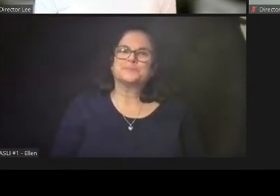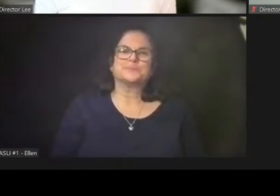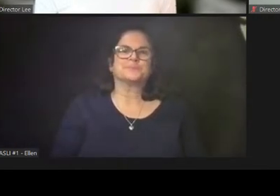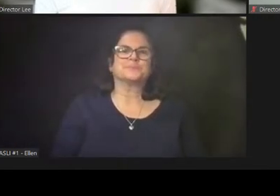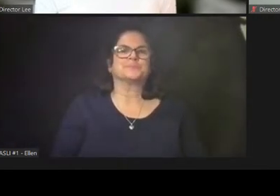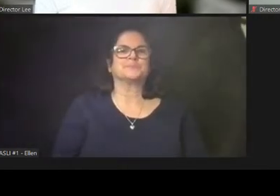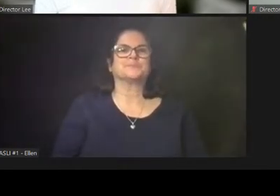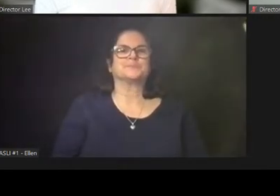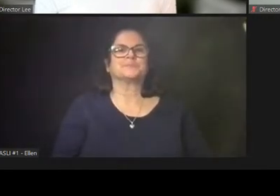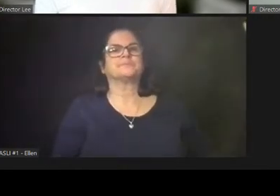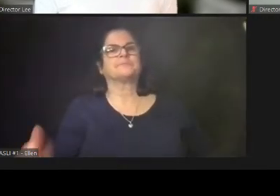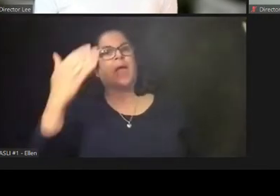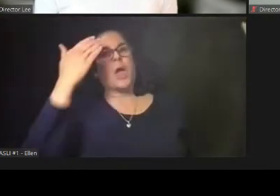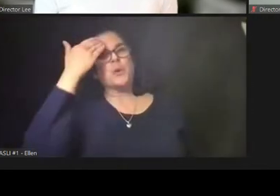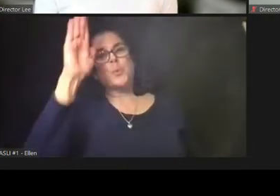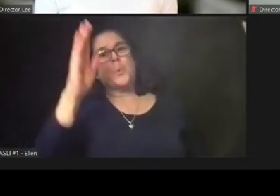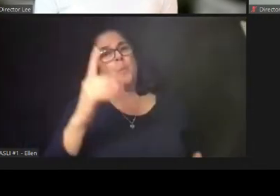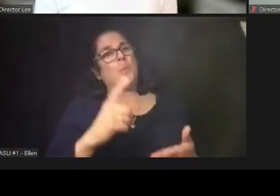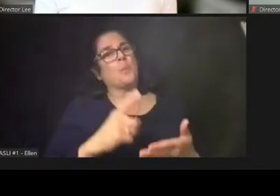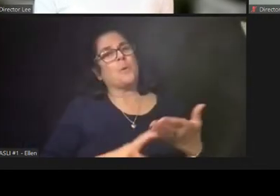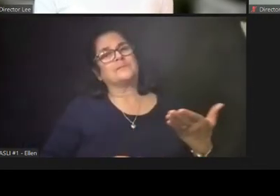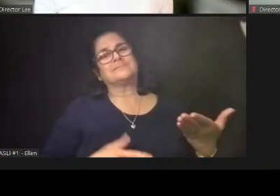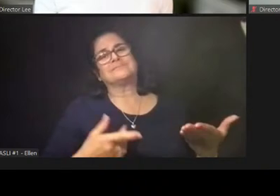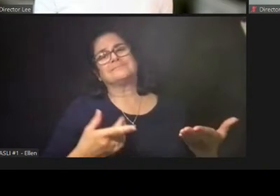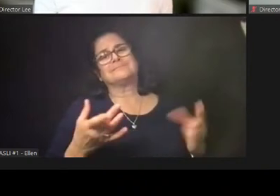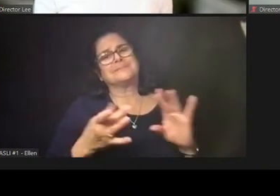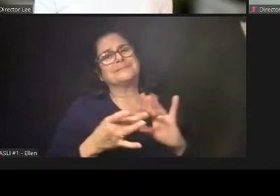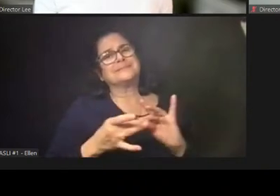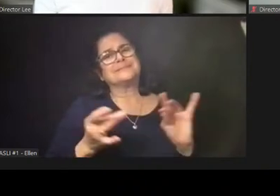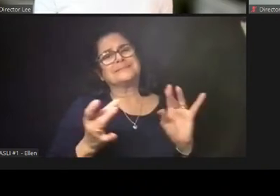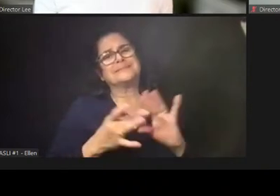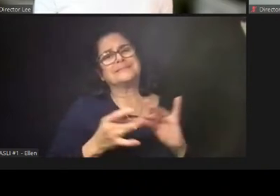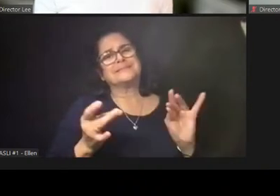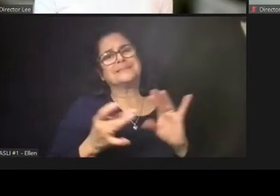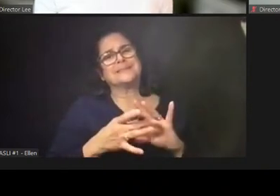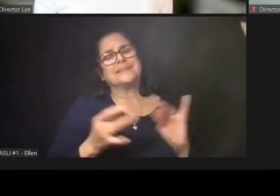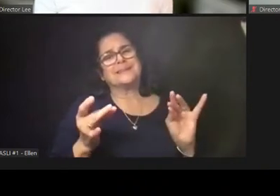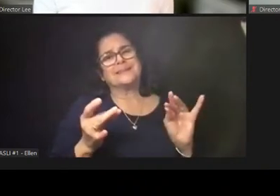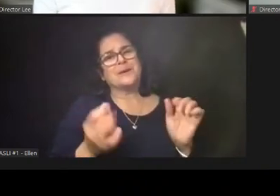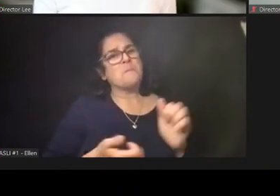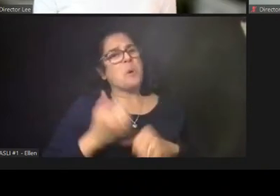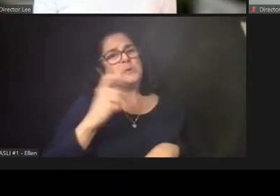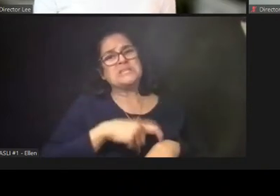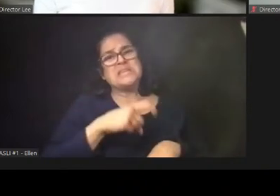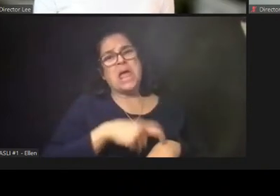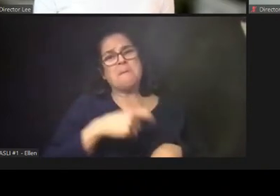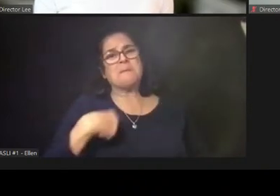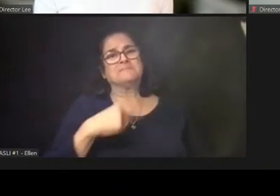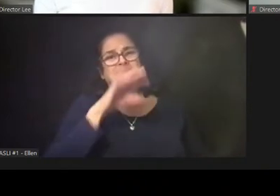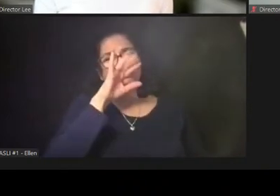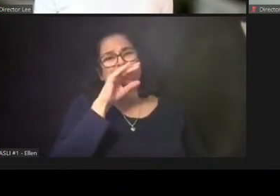I don't really know what to say at this point, and Greg knows that I'm rarely without words.